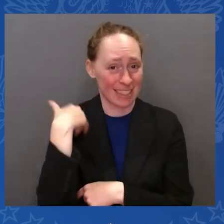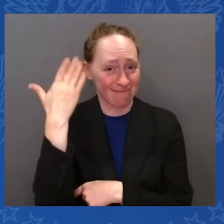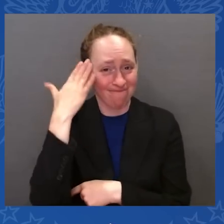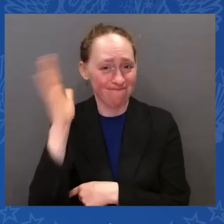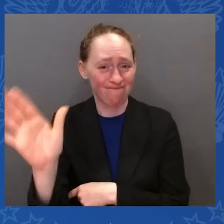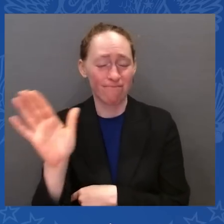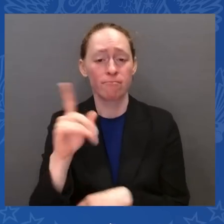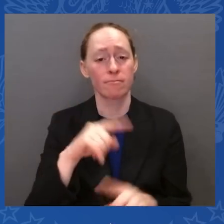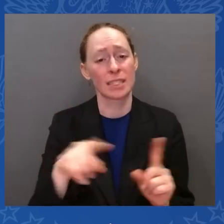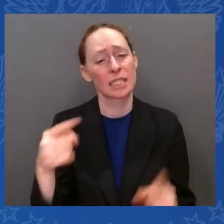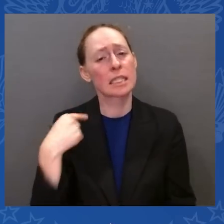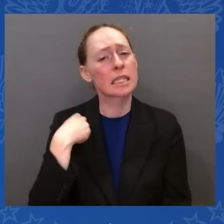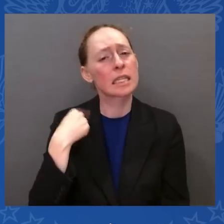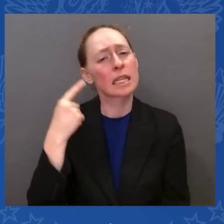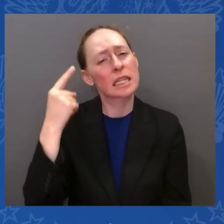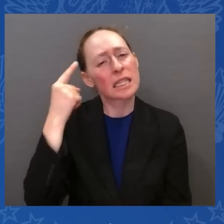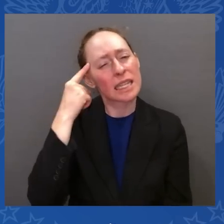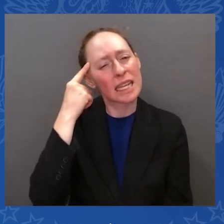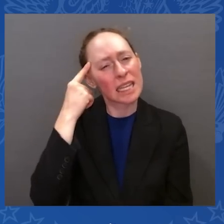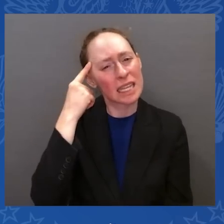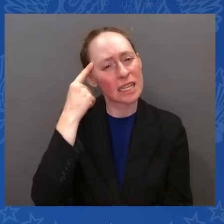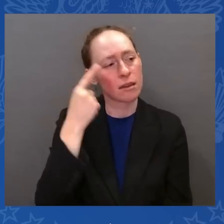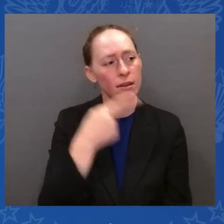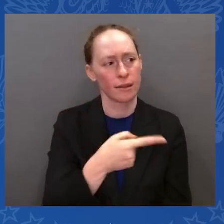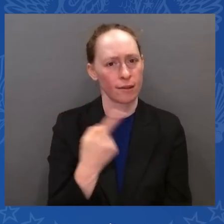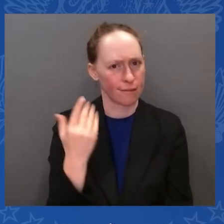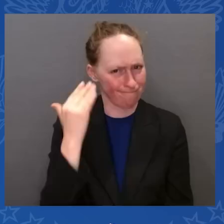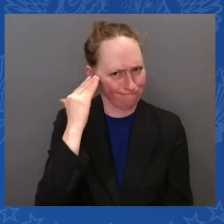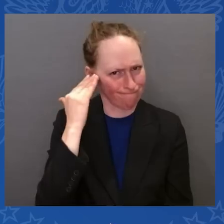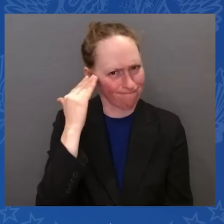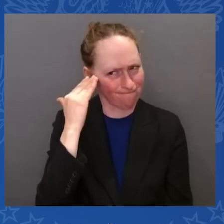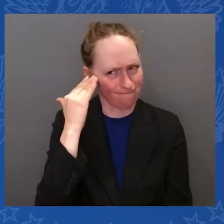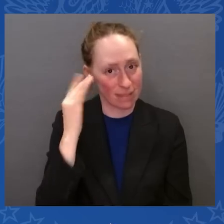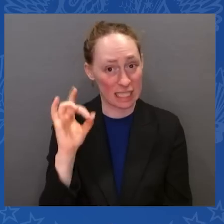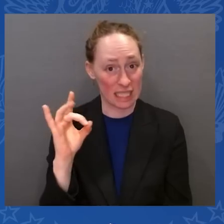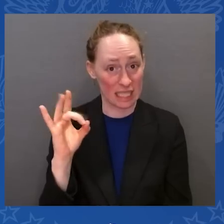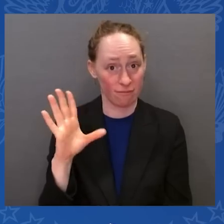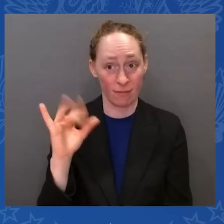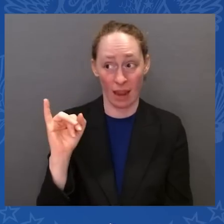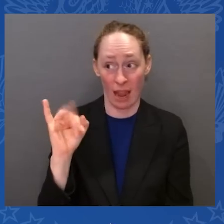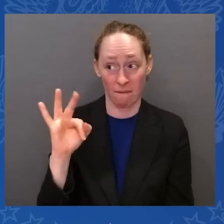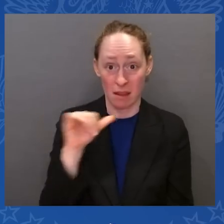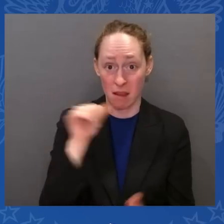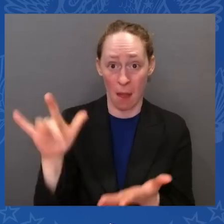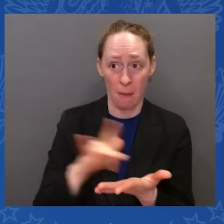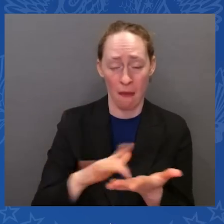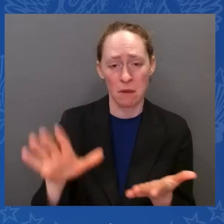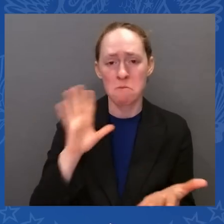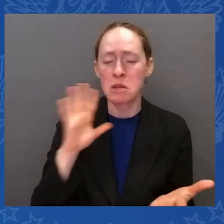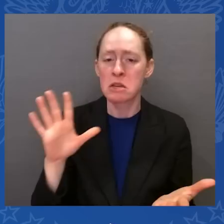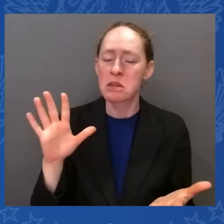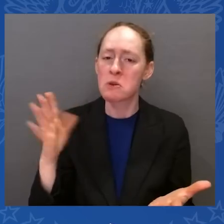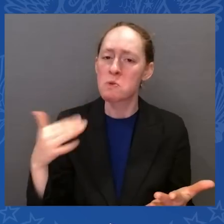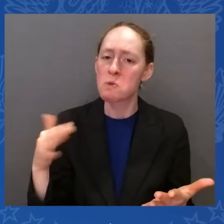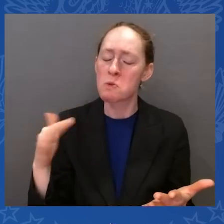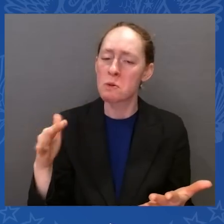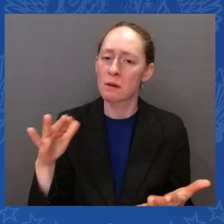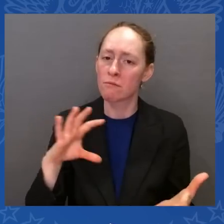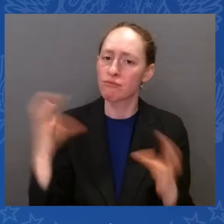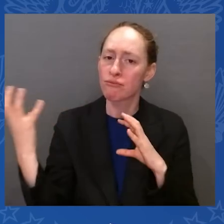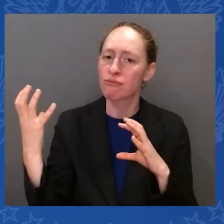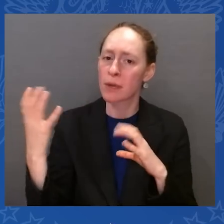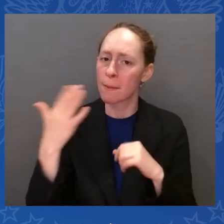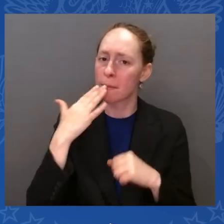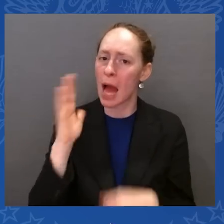I don't know what he thinks, what McCarthy thinks, Speaker McCarthy thinks. I think he knows better. I think he knows that default